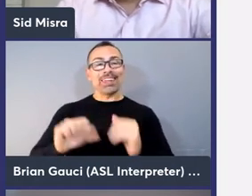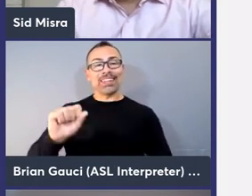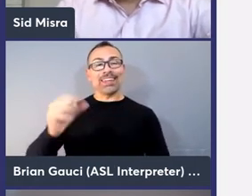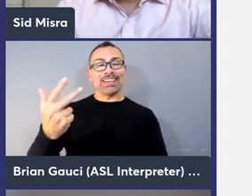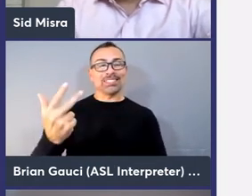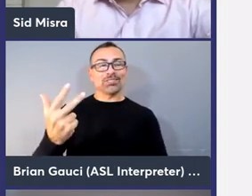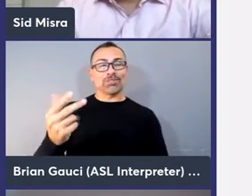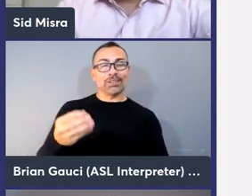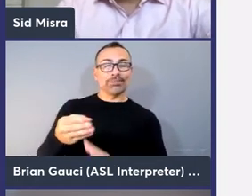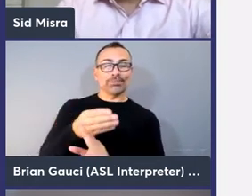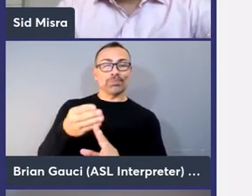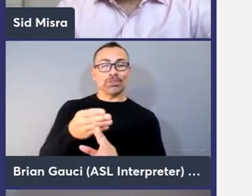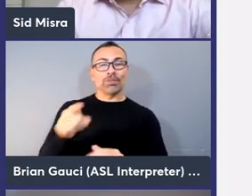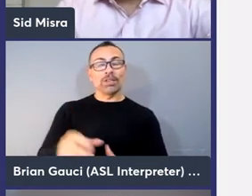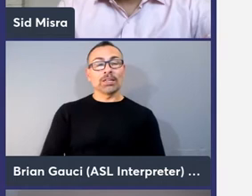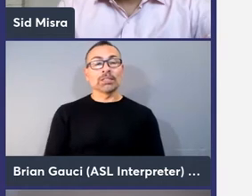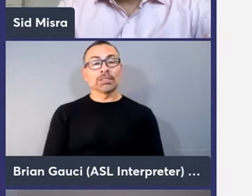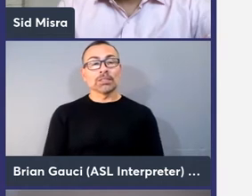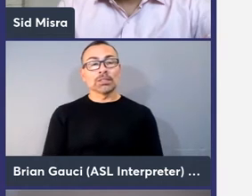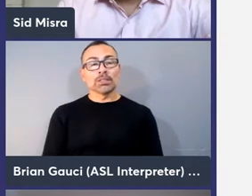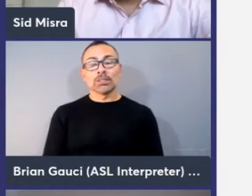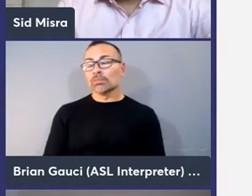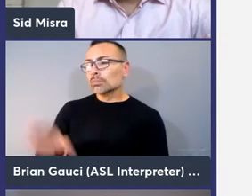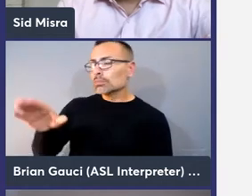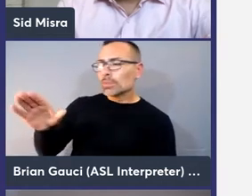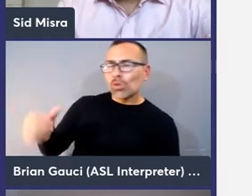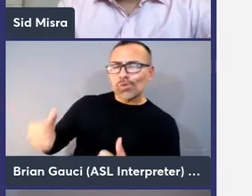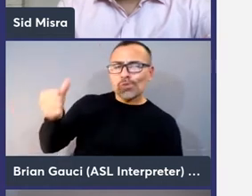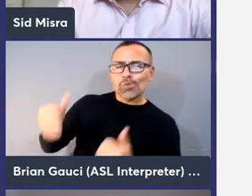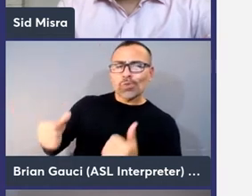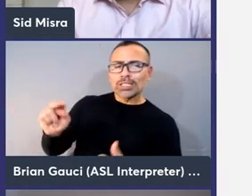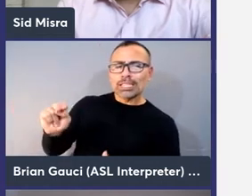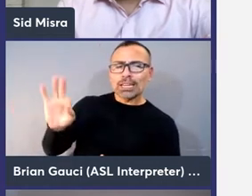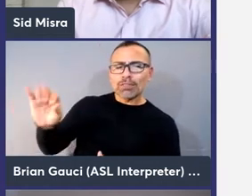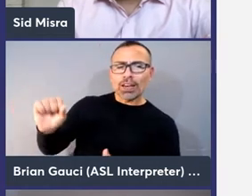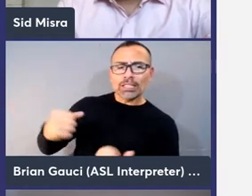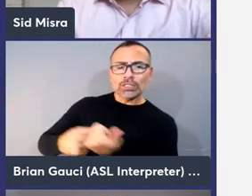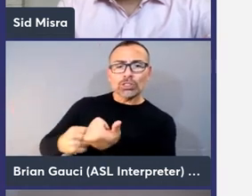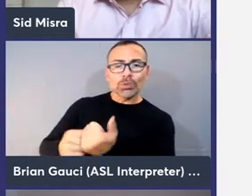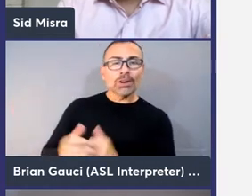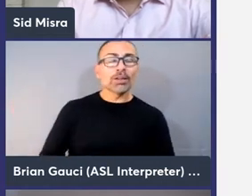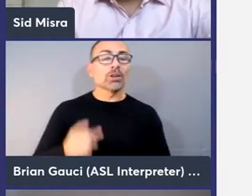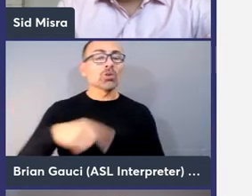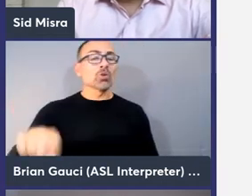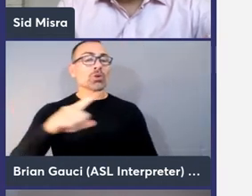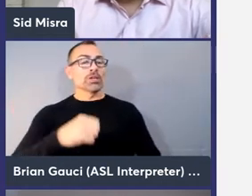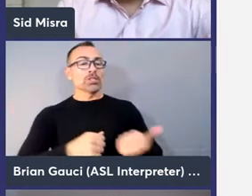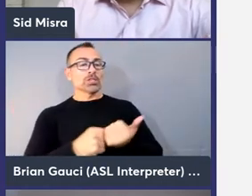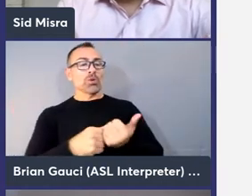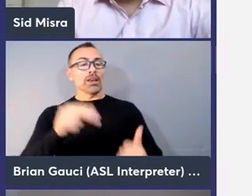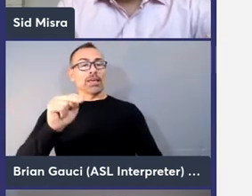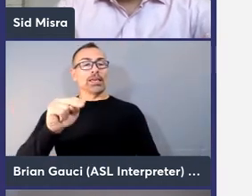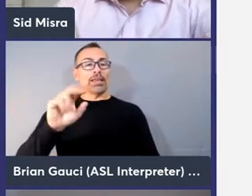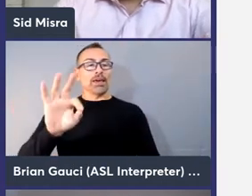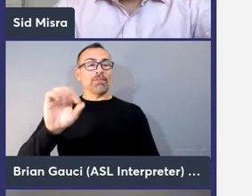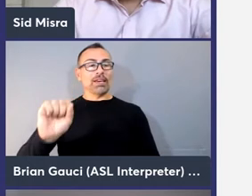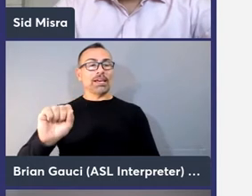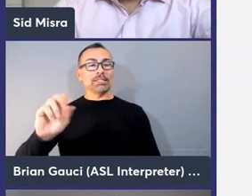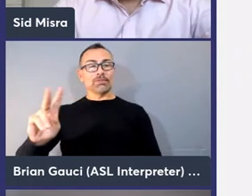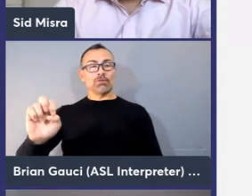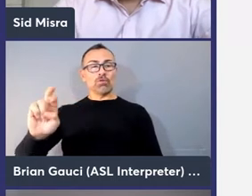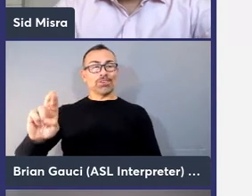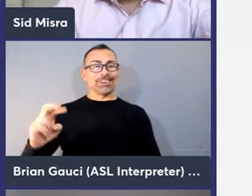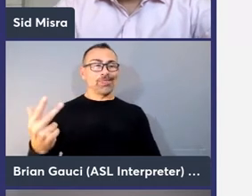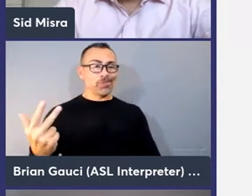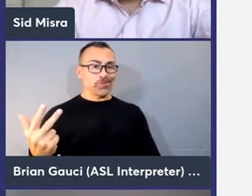storage friends. So which version of NFS do you support? We support NFS version 3. Awesome. Really good to know,